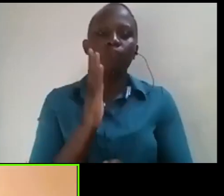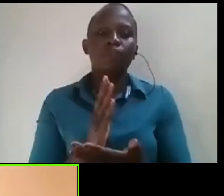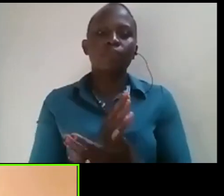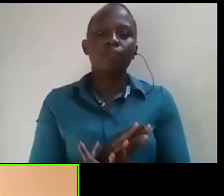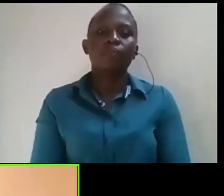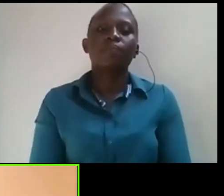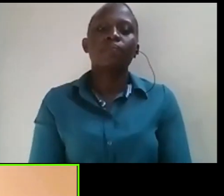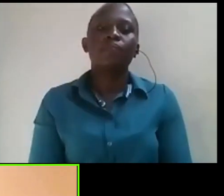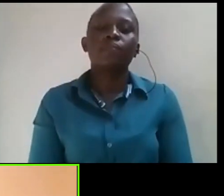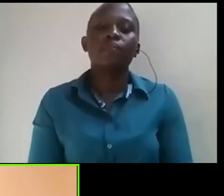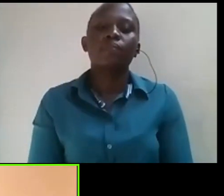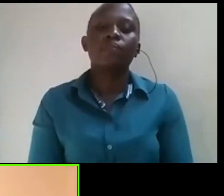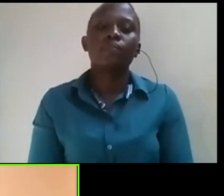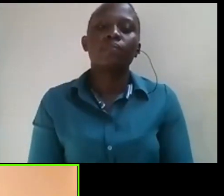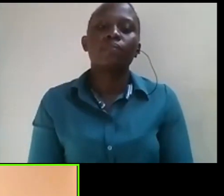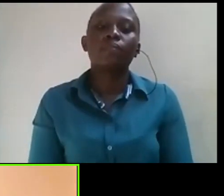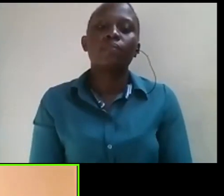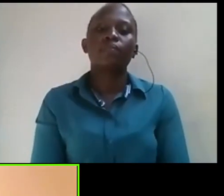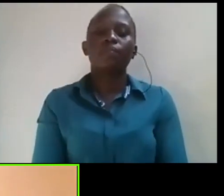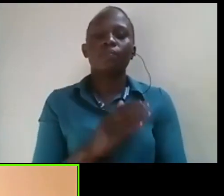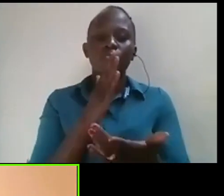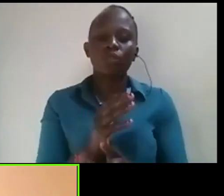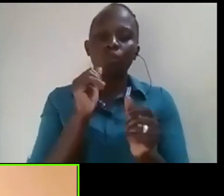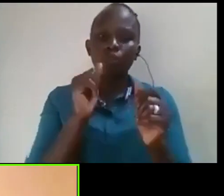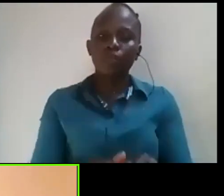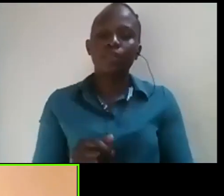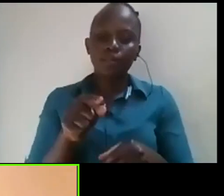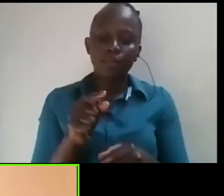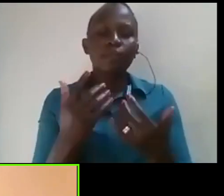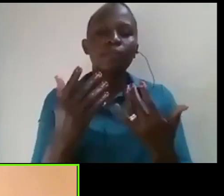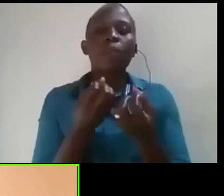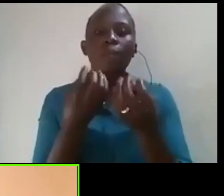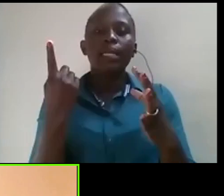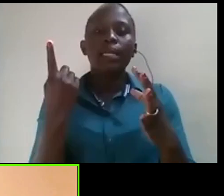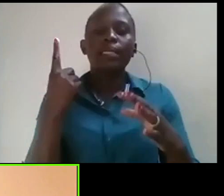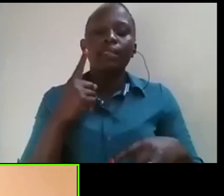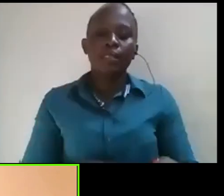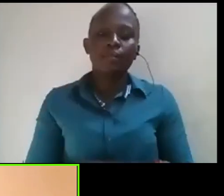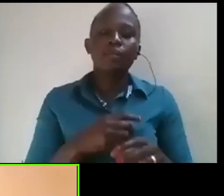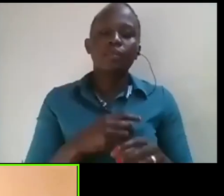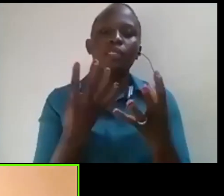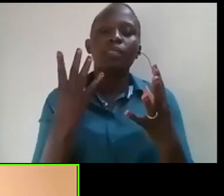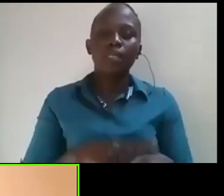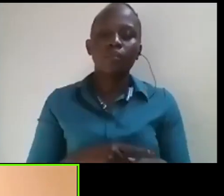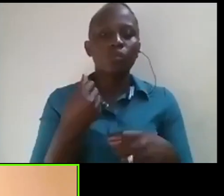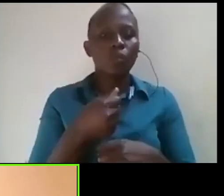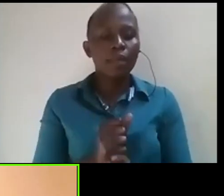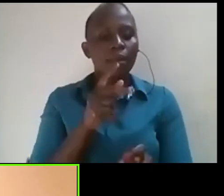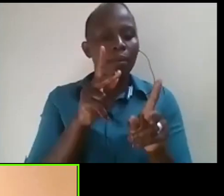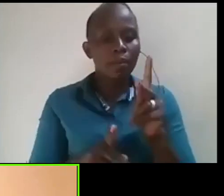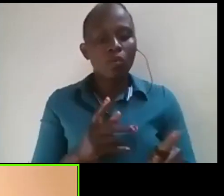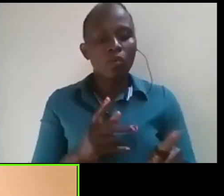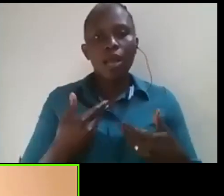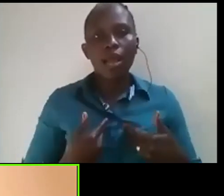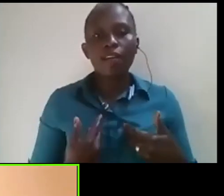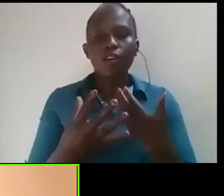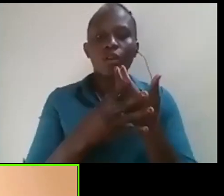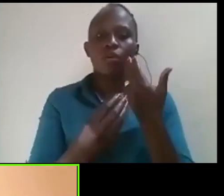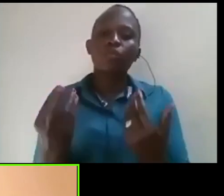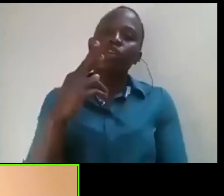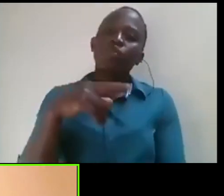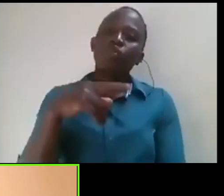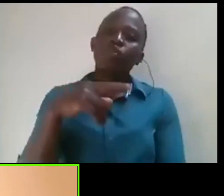that you realize, for example, under copyright, the copyright law, he who creates the